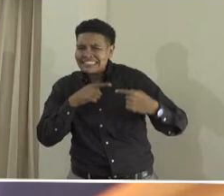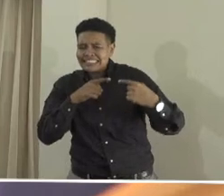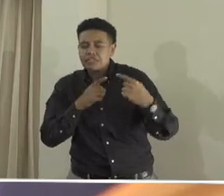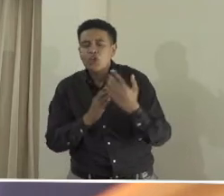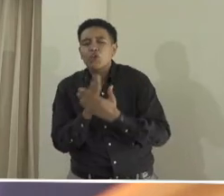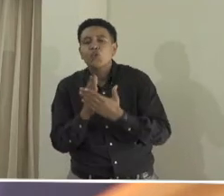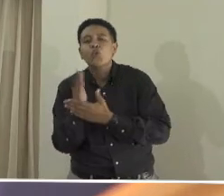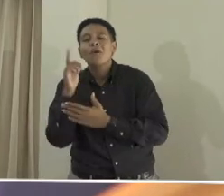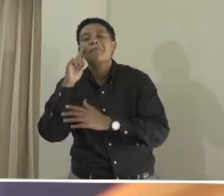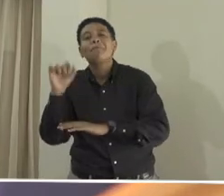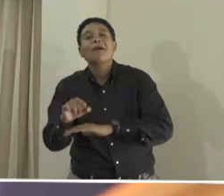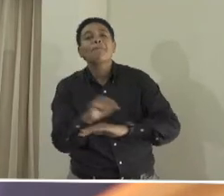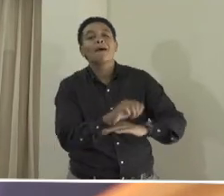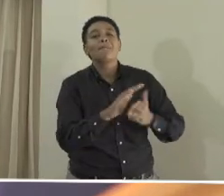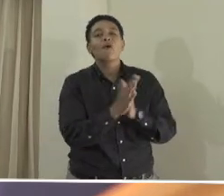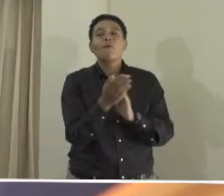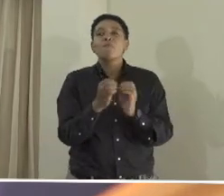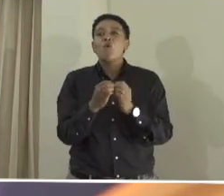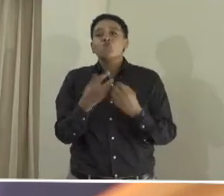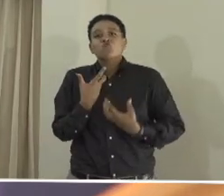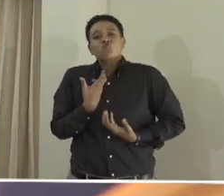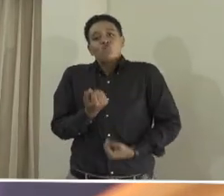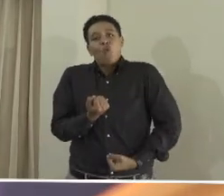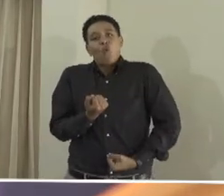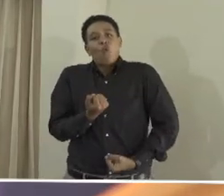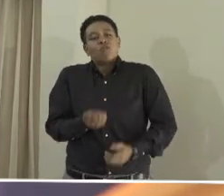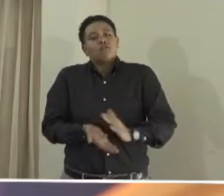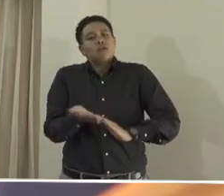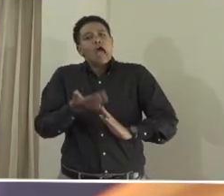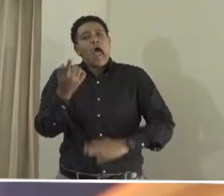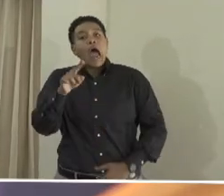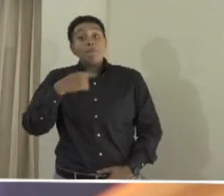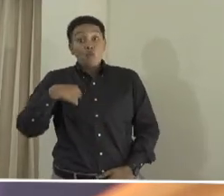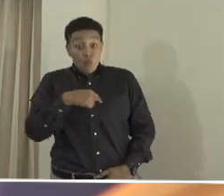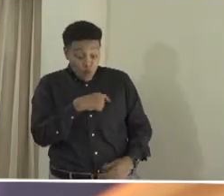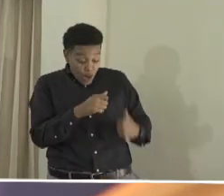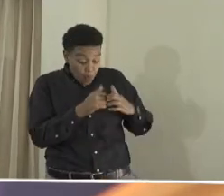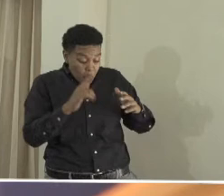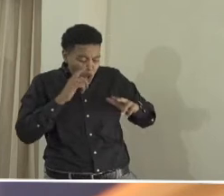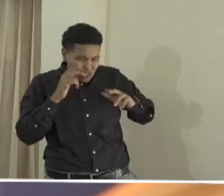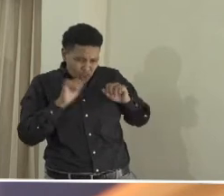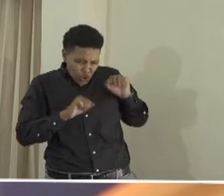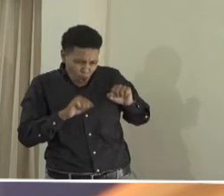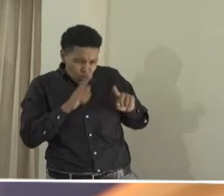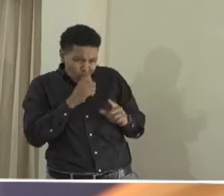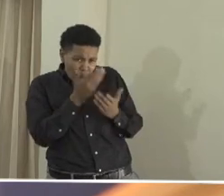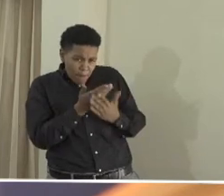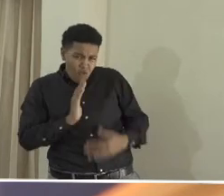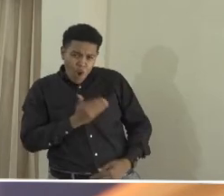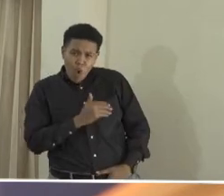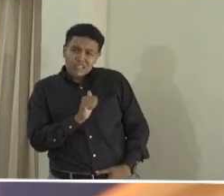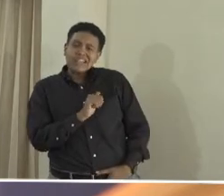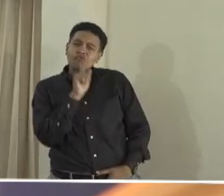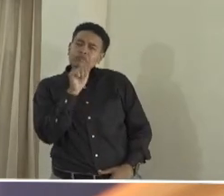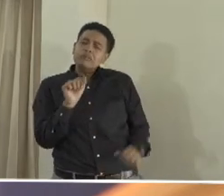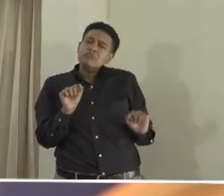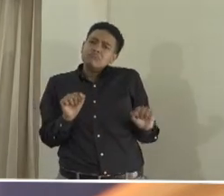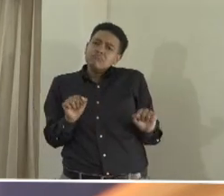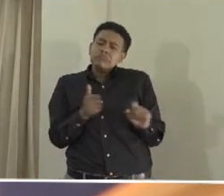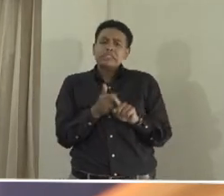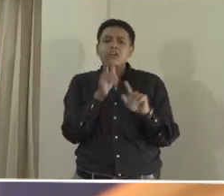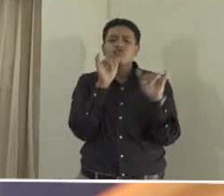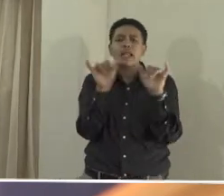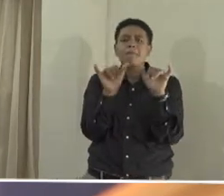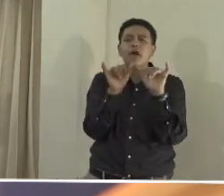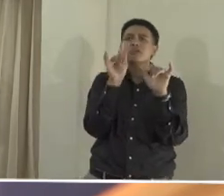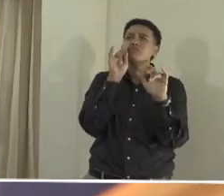to emerge stronger. We, without a doubt, have been proving ourselves capable of measuring